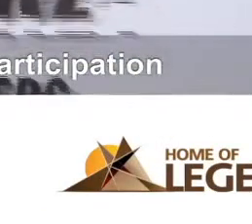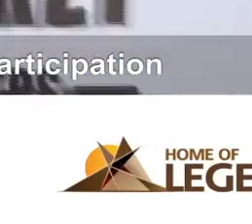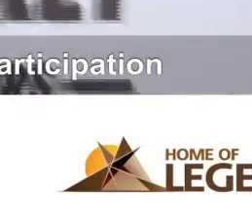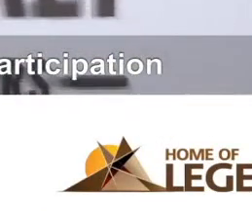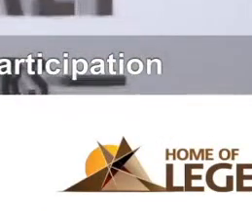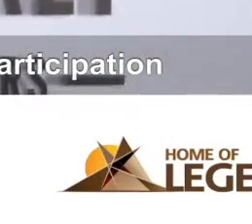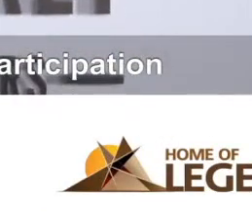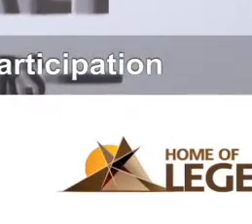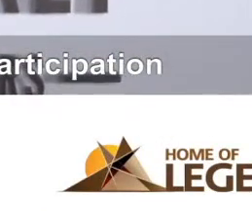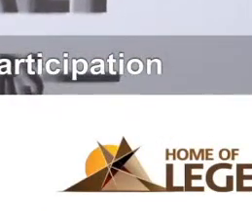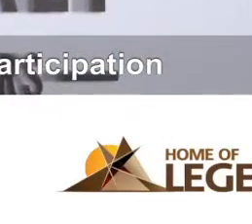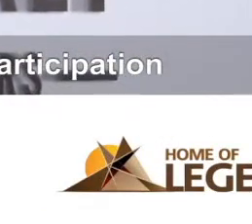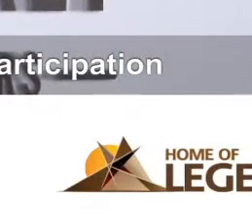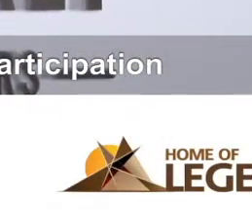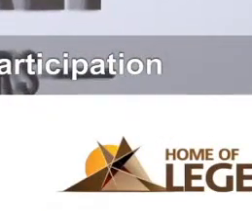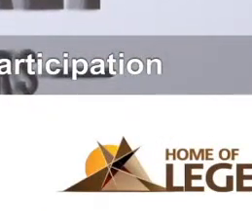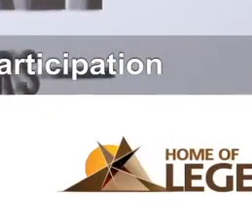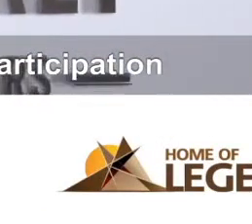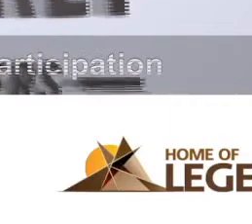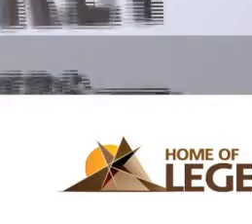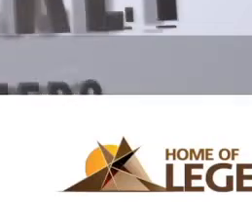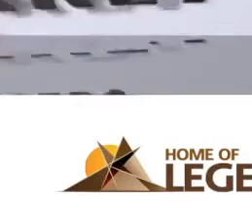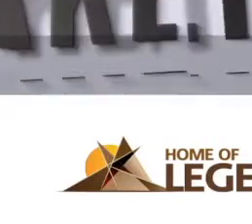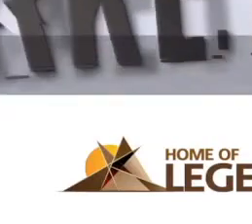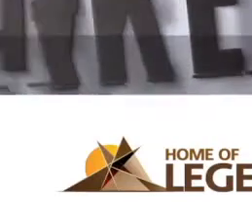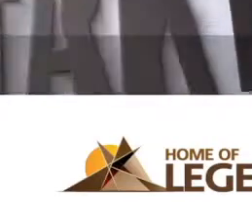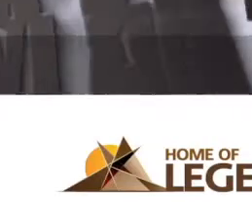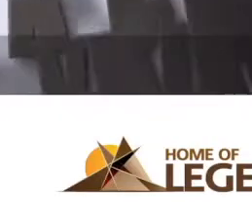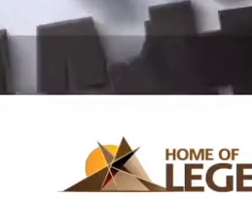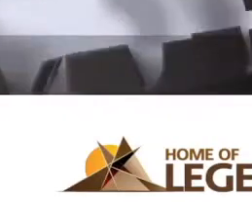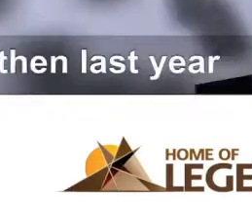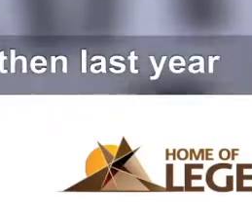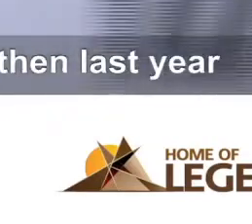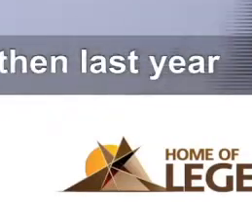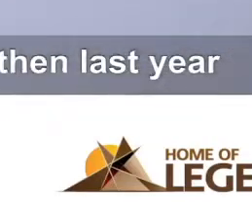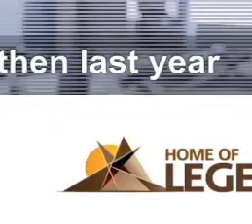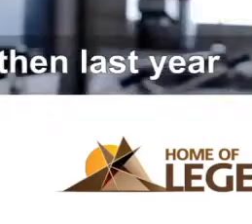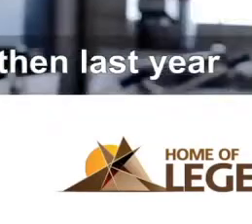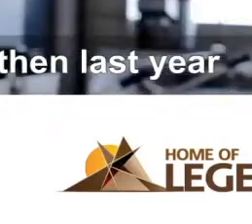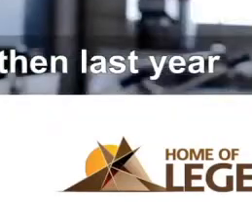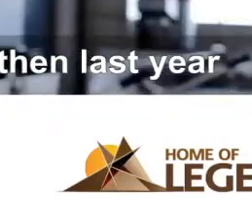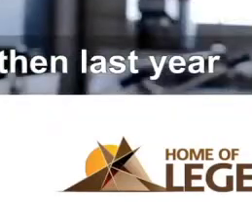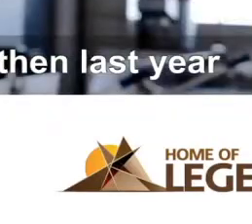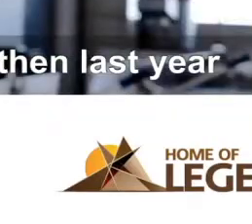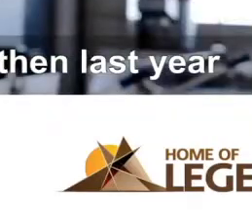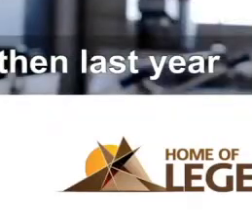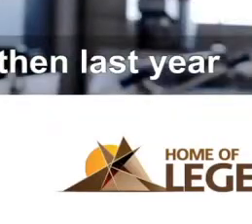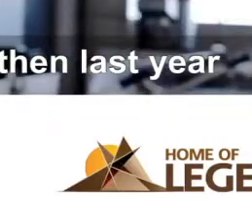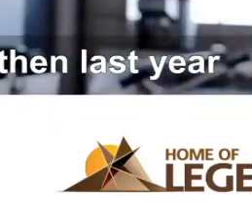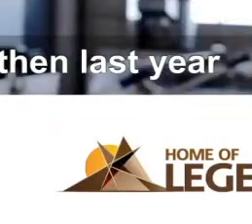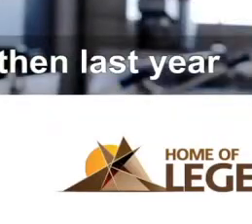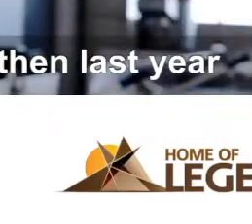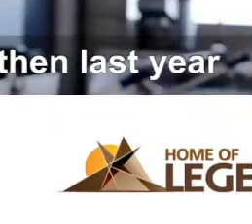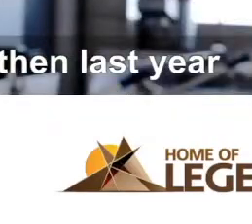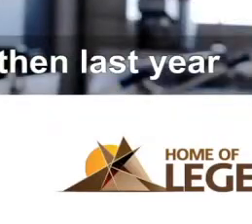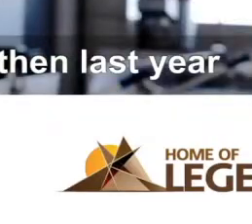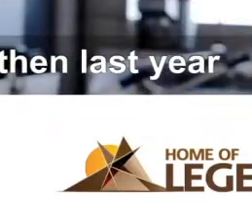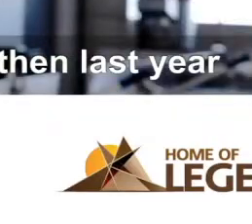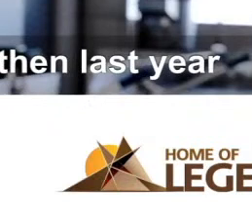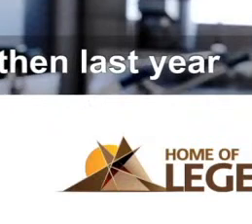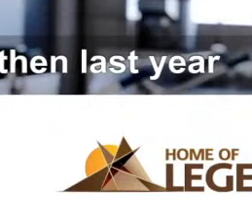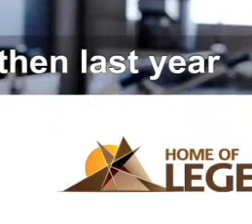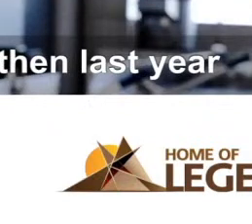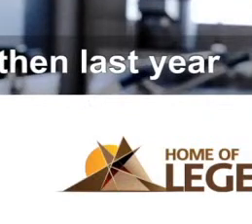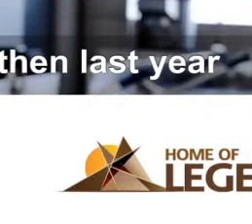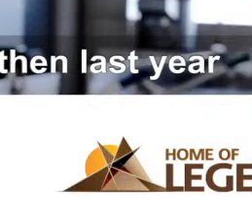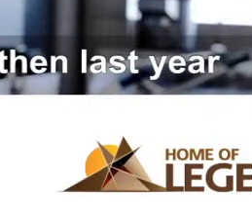development, and local economic participation. This actually started with one, then with two, we're up to 10 schools now